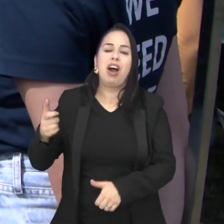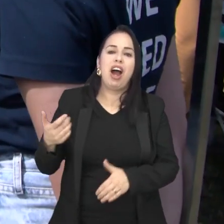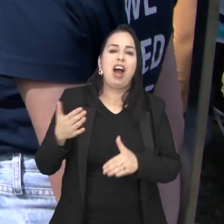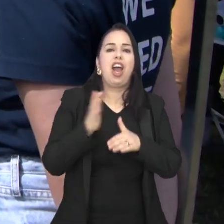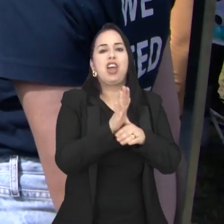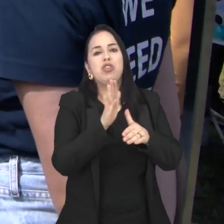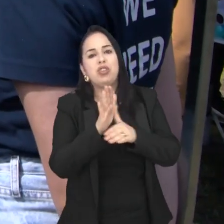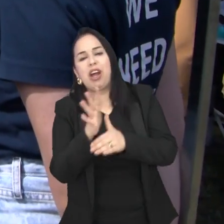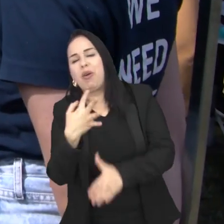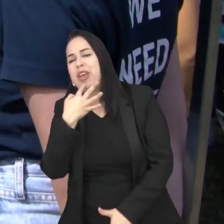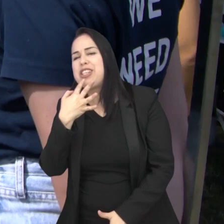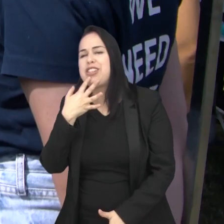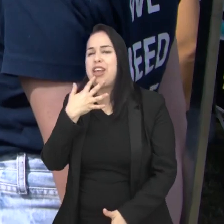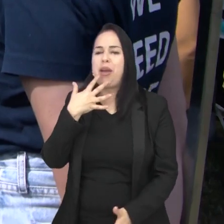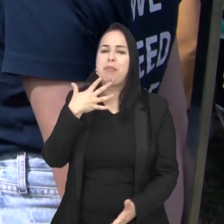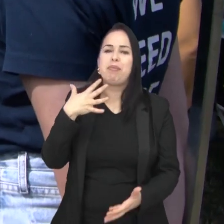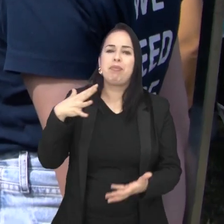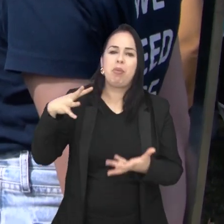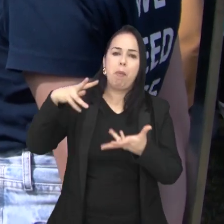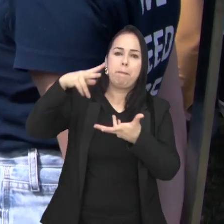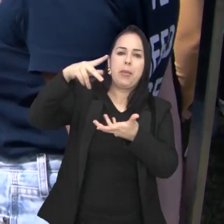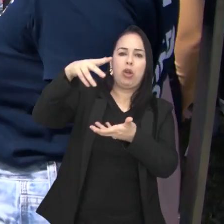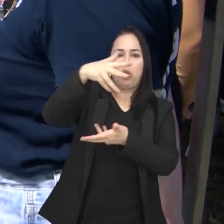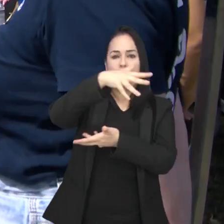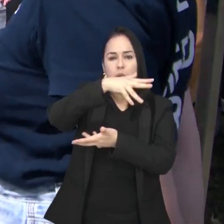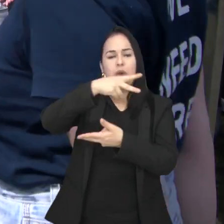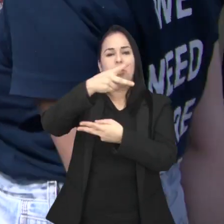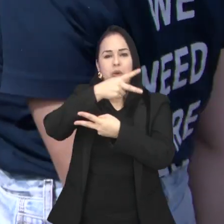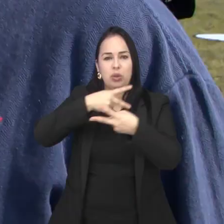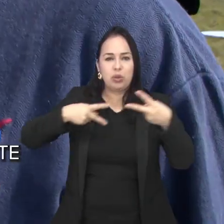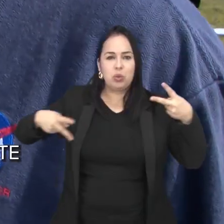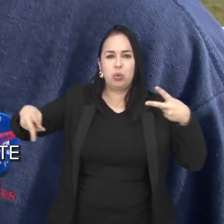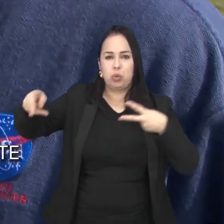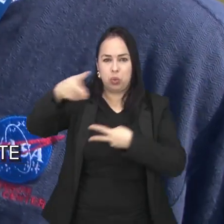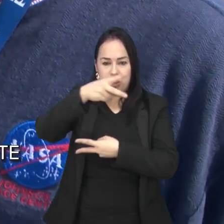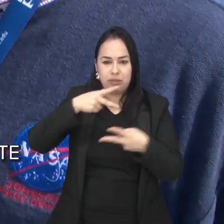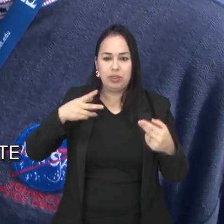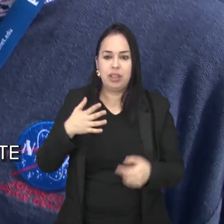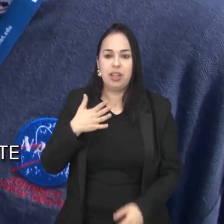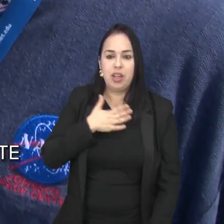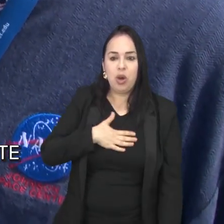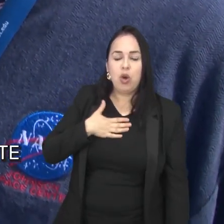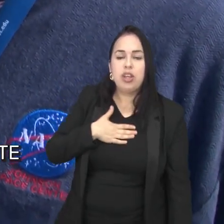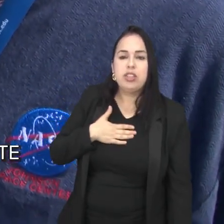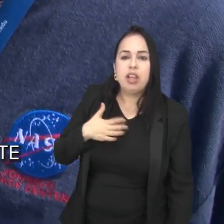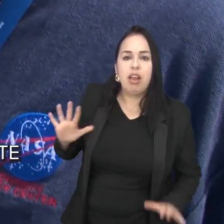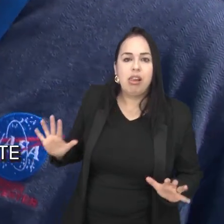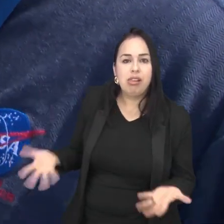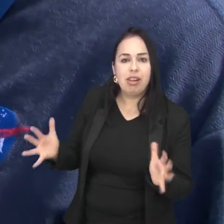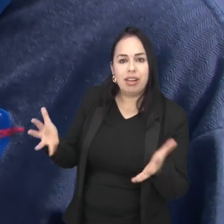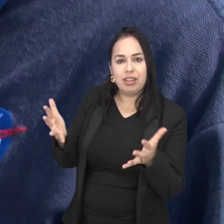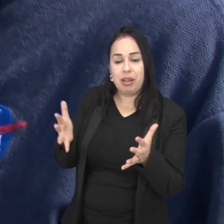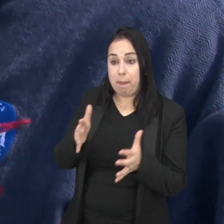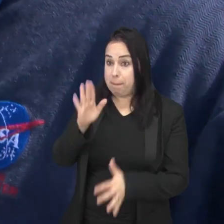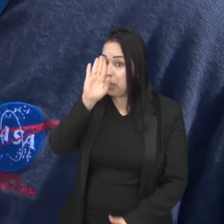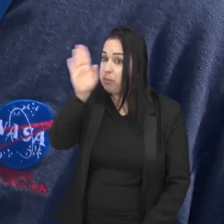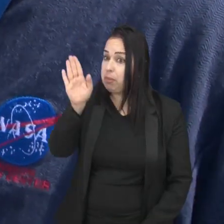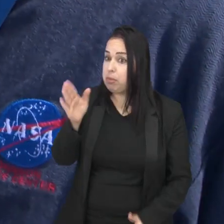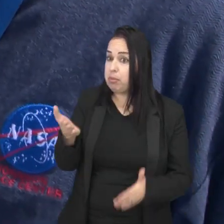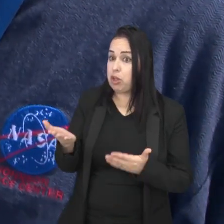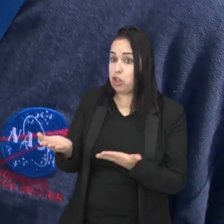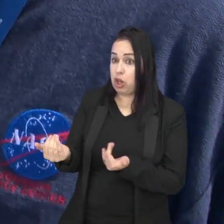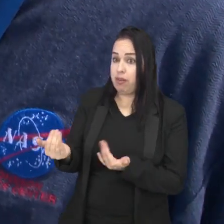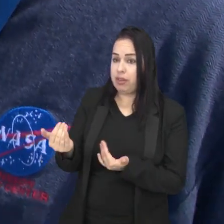irão levar a humanidade a conhecer mais o universo. I'd like to think that really what we're doing today is, especially for the